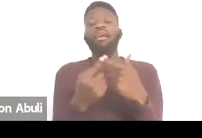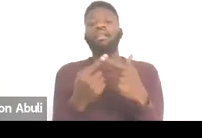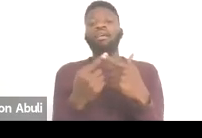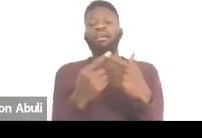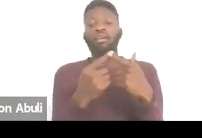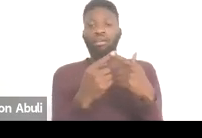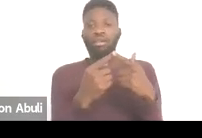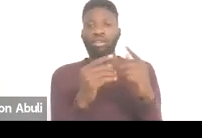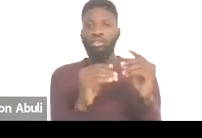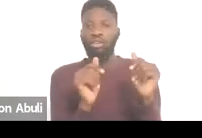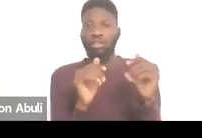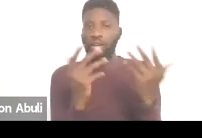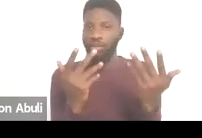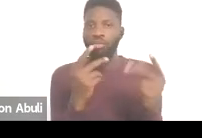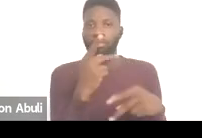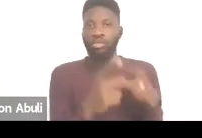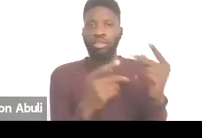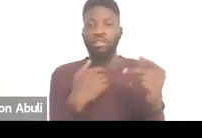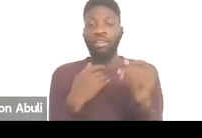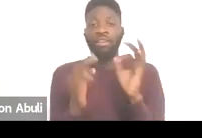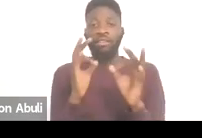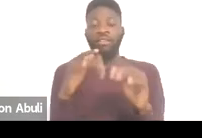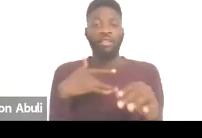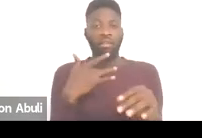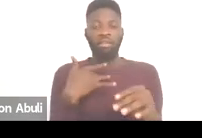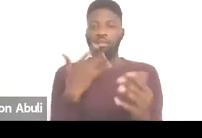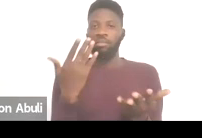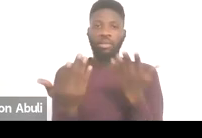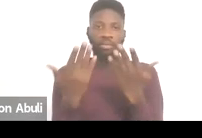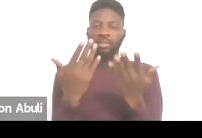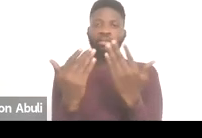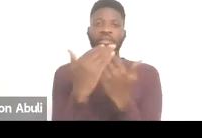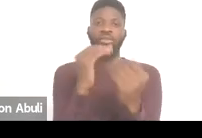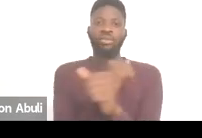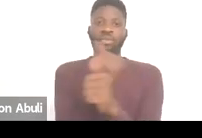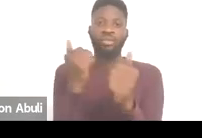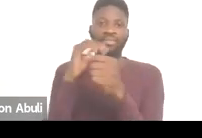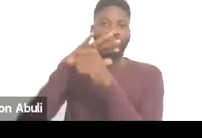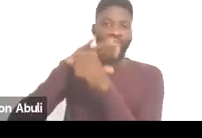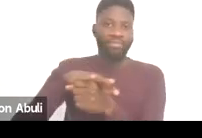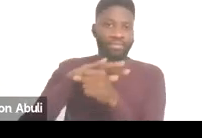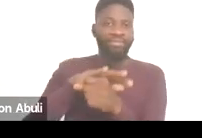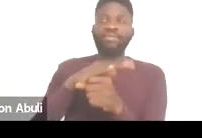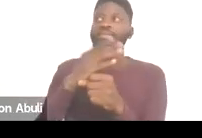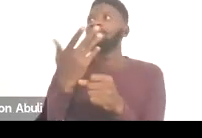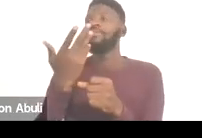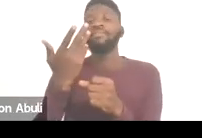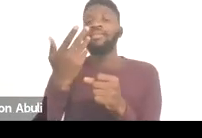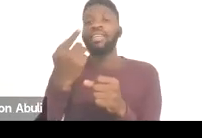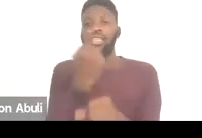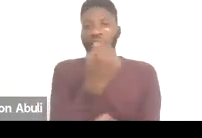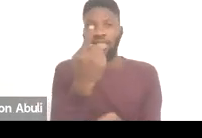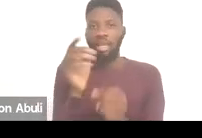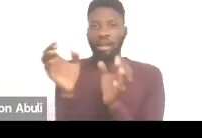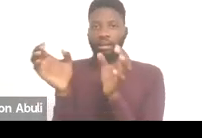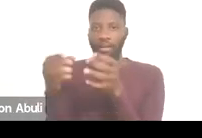feel like you're not being accommodated, whether you're being mistreated, whether you're being abused, every company has